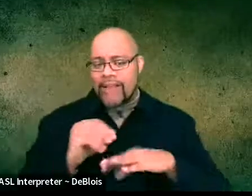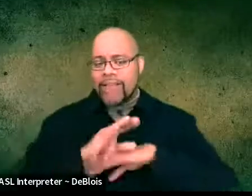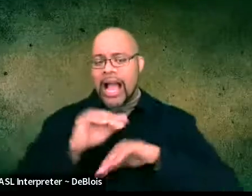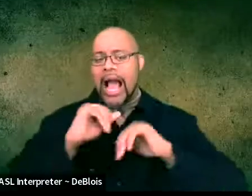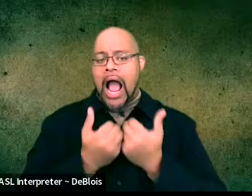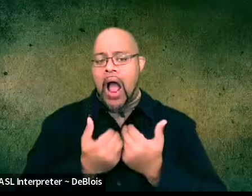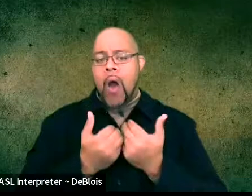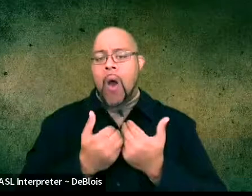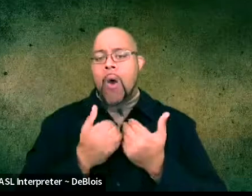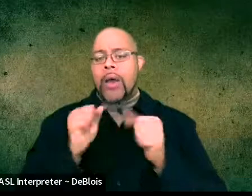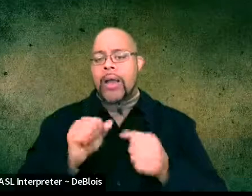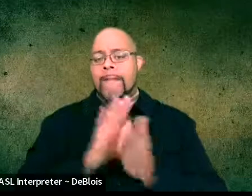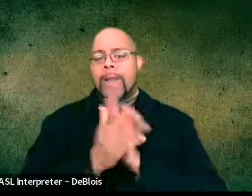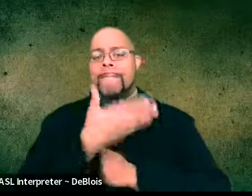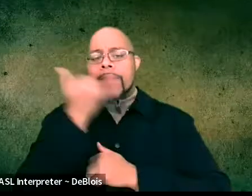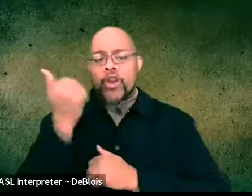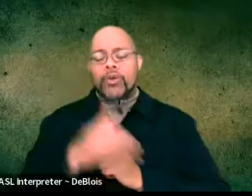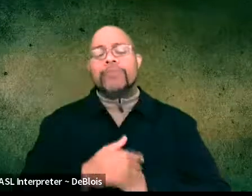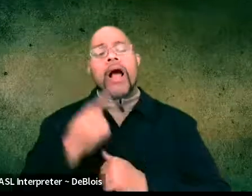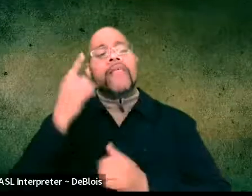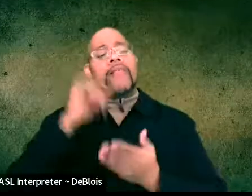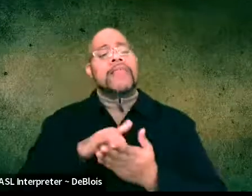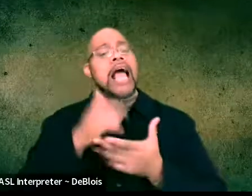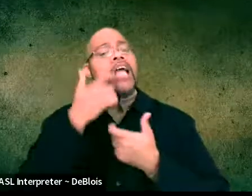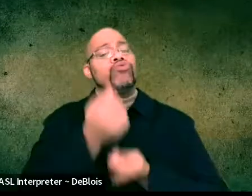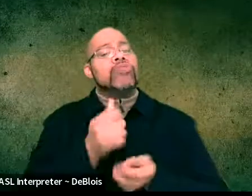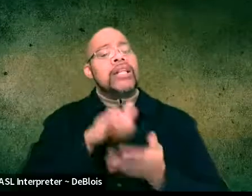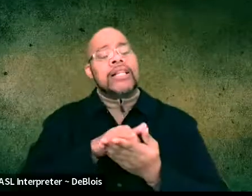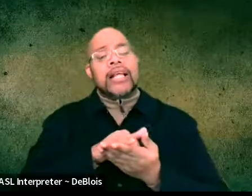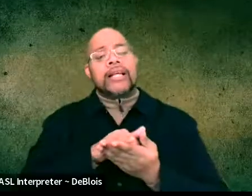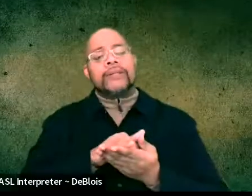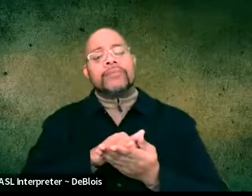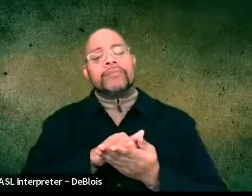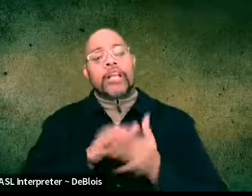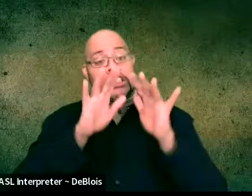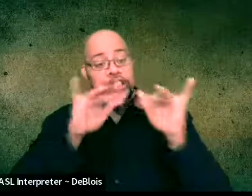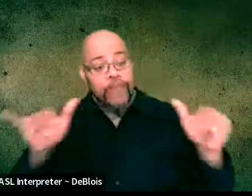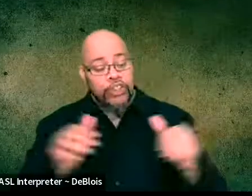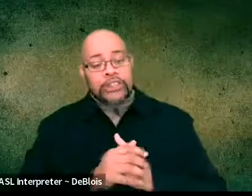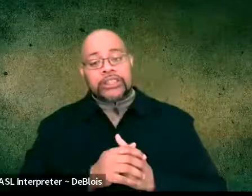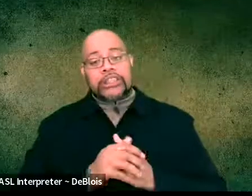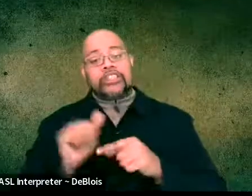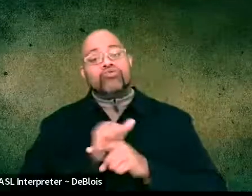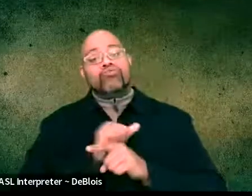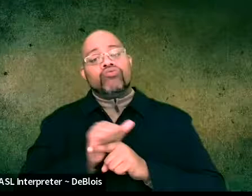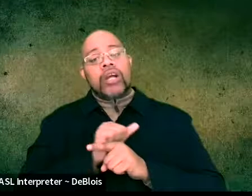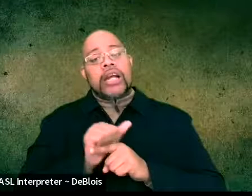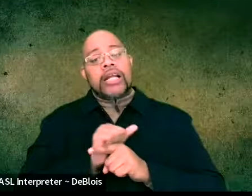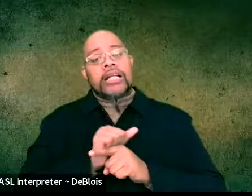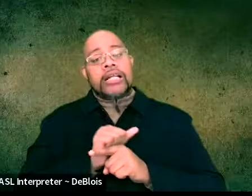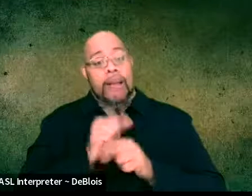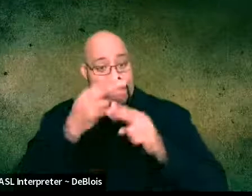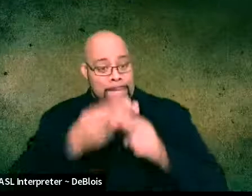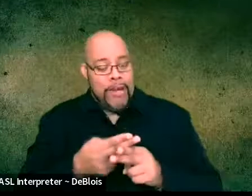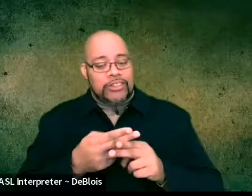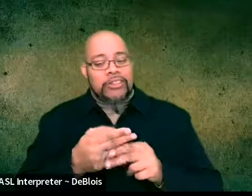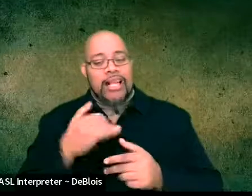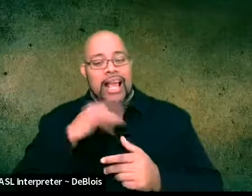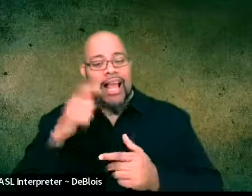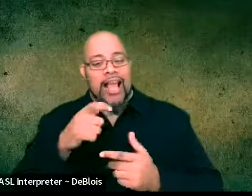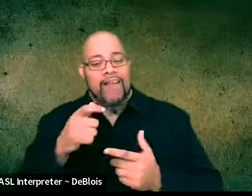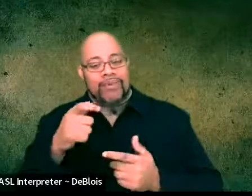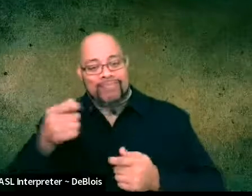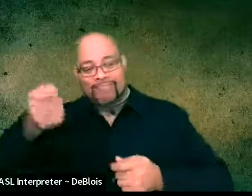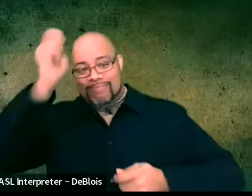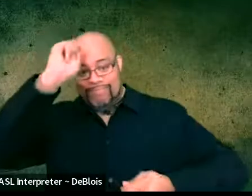to become better. I think it's interesting that, the diversity trainings were mentioned, as I have to throw on my other